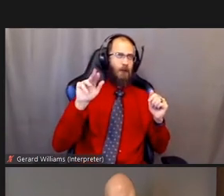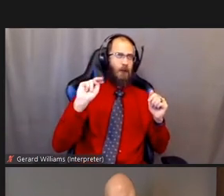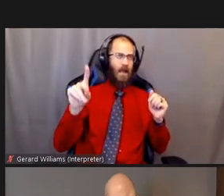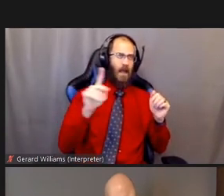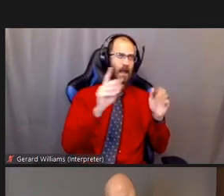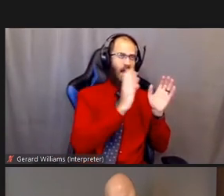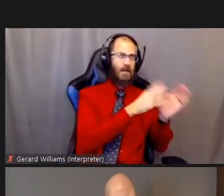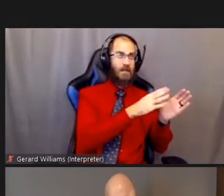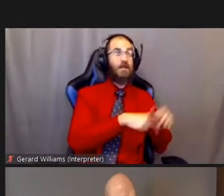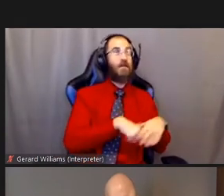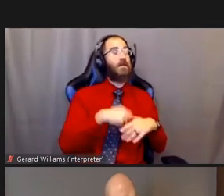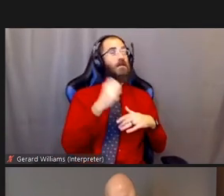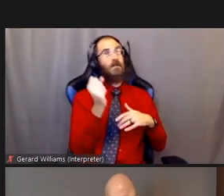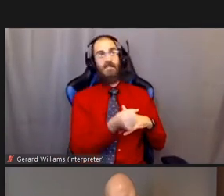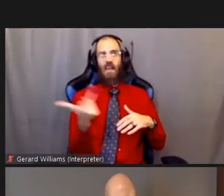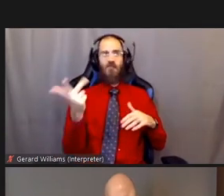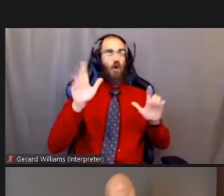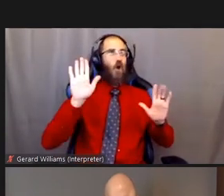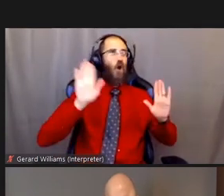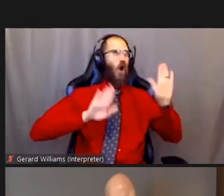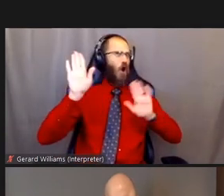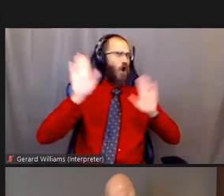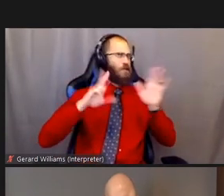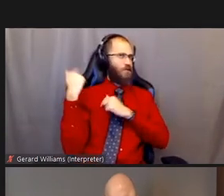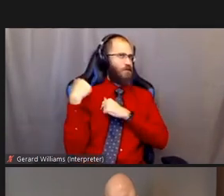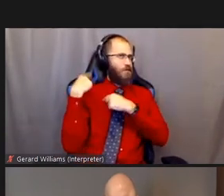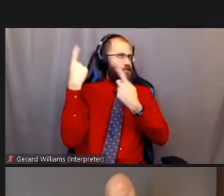different auctions in recent years.